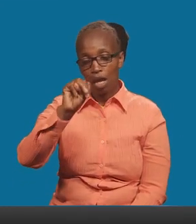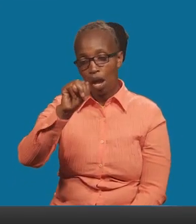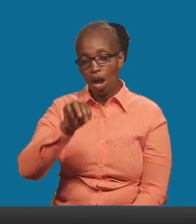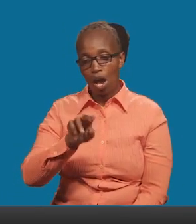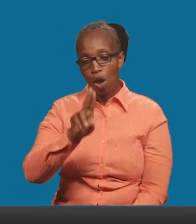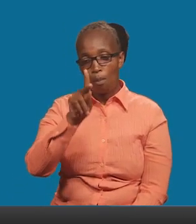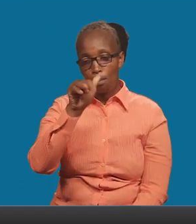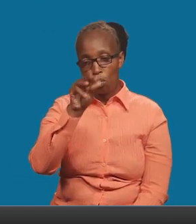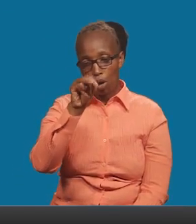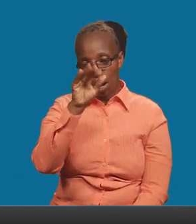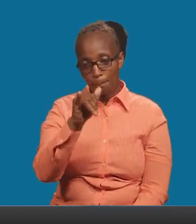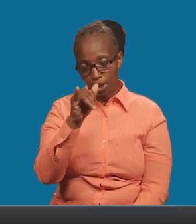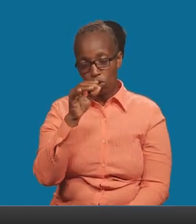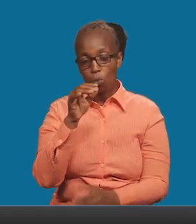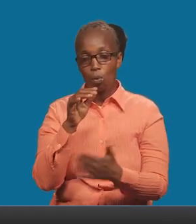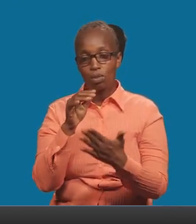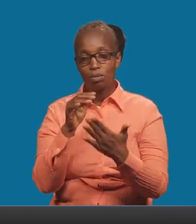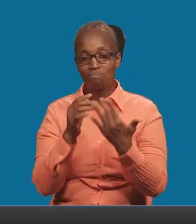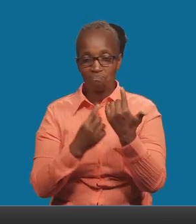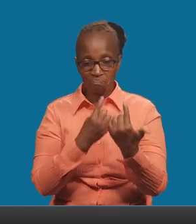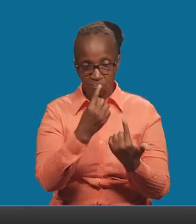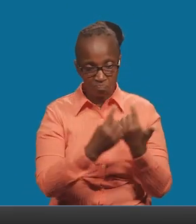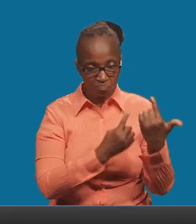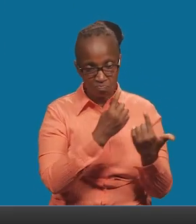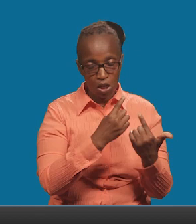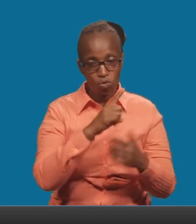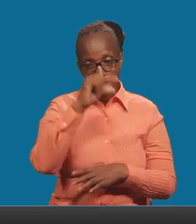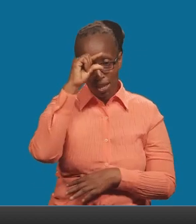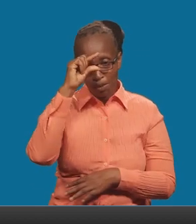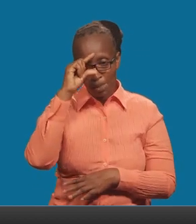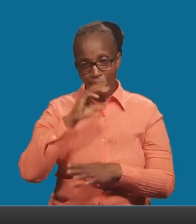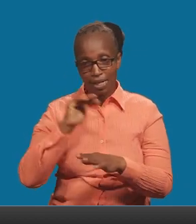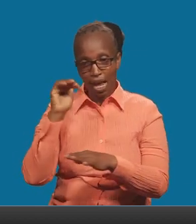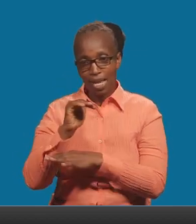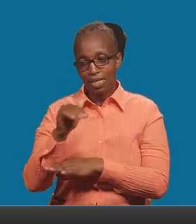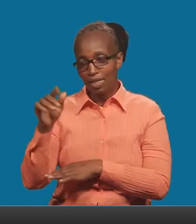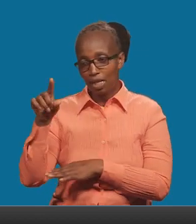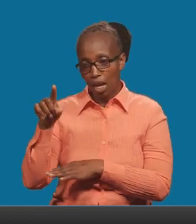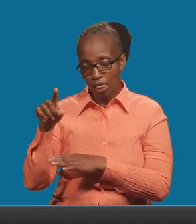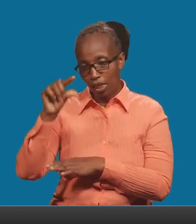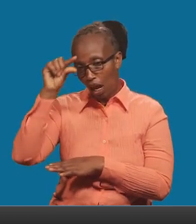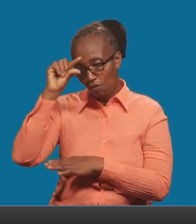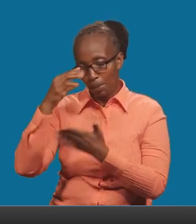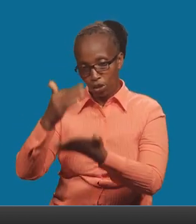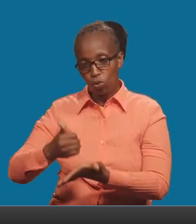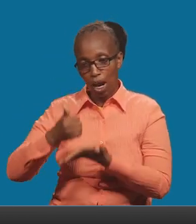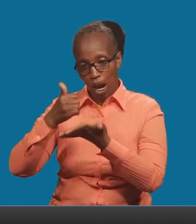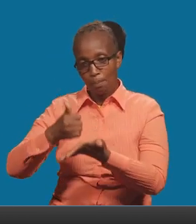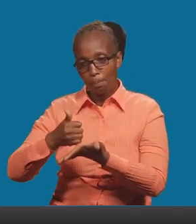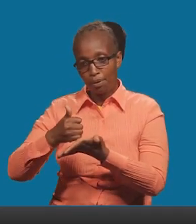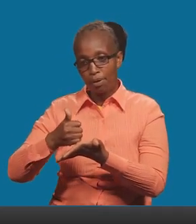alikuwa anashinikiza serikali kumsaidia kutafuta mwili wa mmewe Dedan Kimathi ili kumpa heshima za